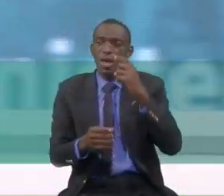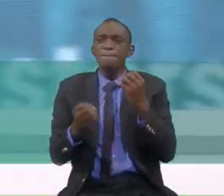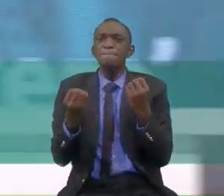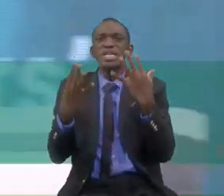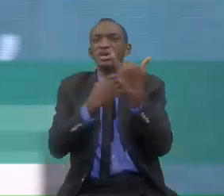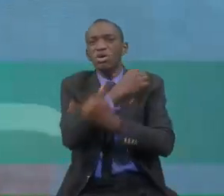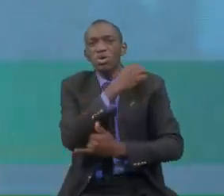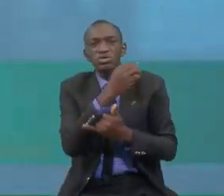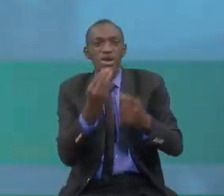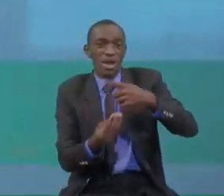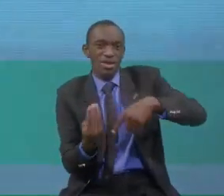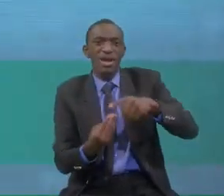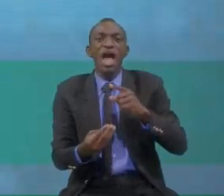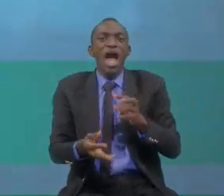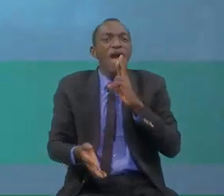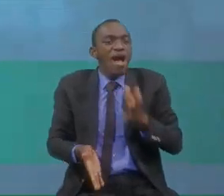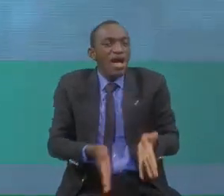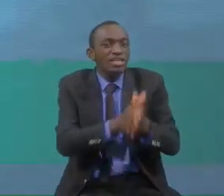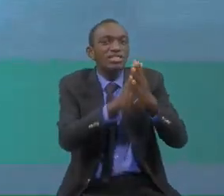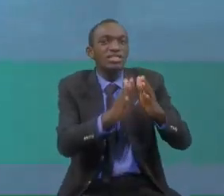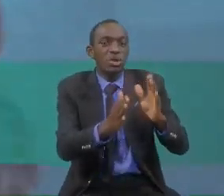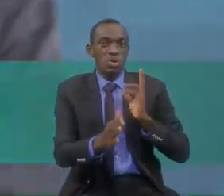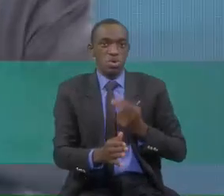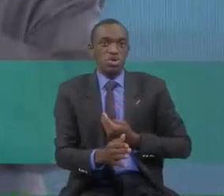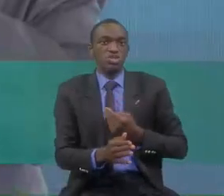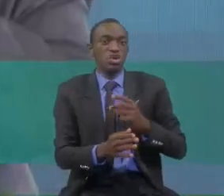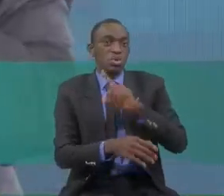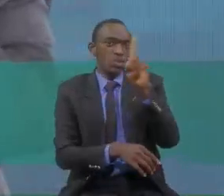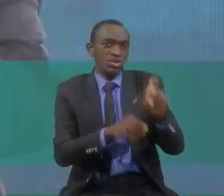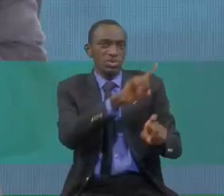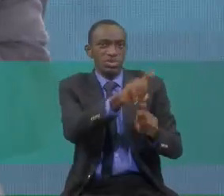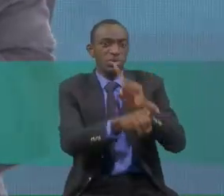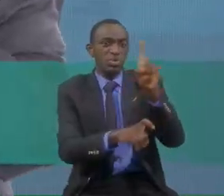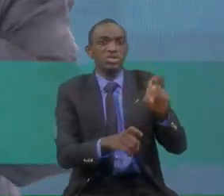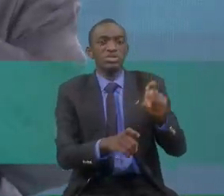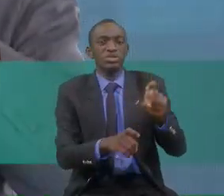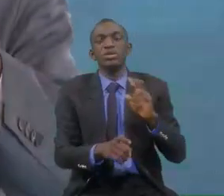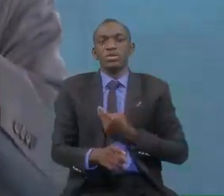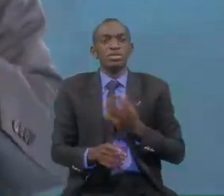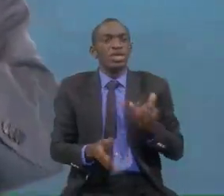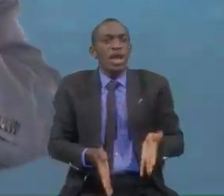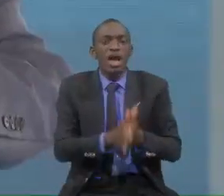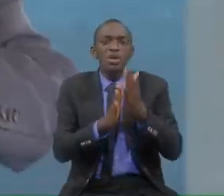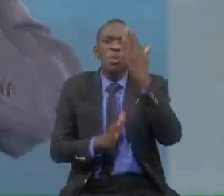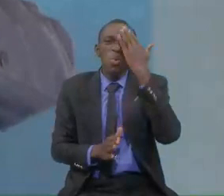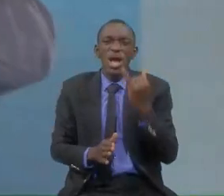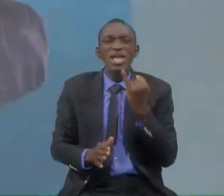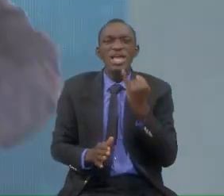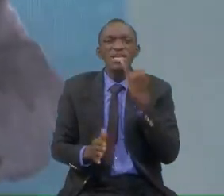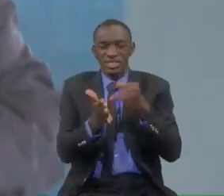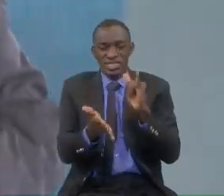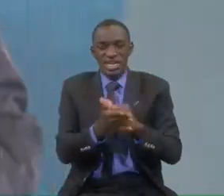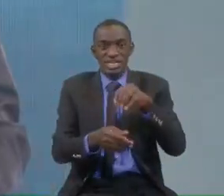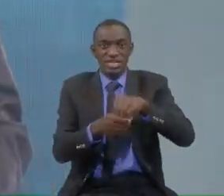us questions when they have chance to ask us, why is it that in our nation the